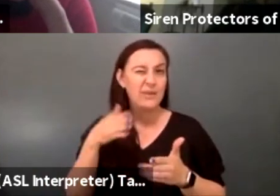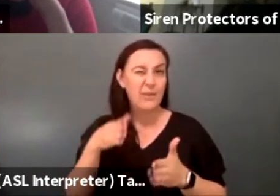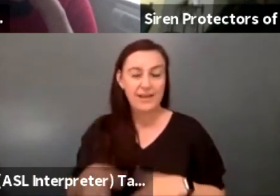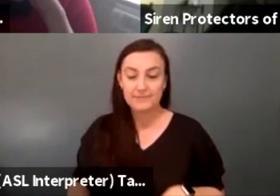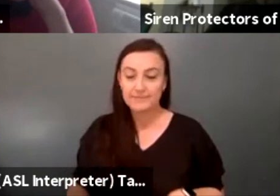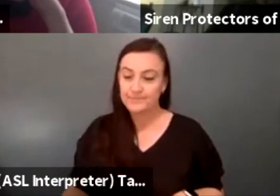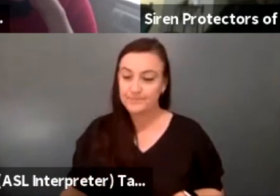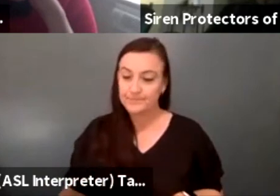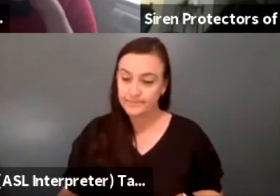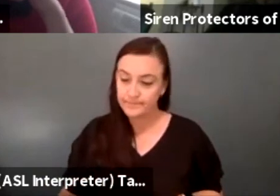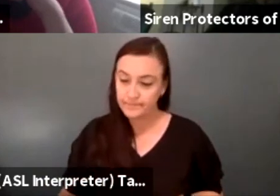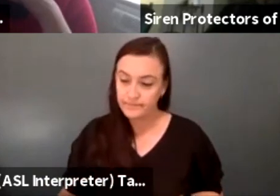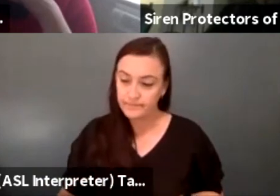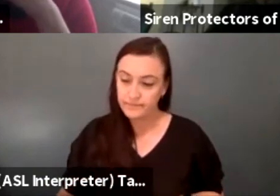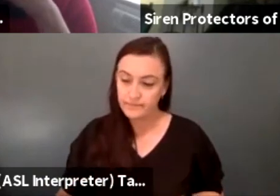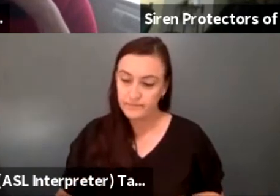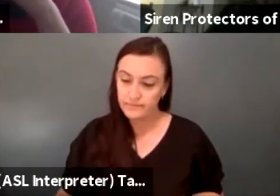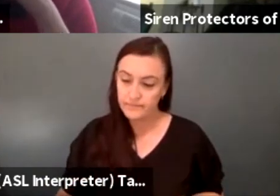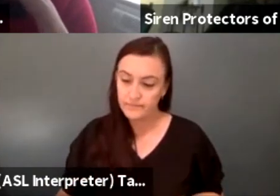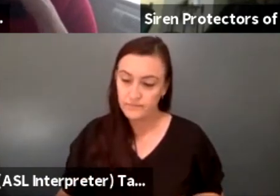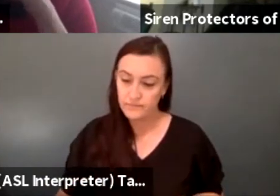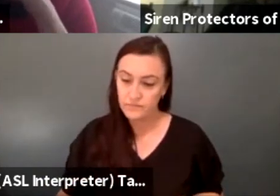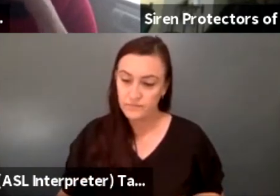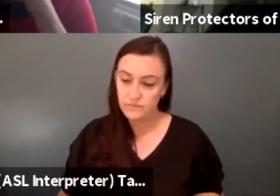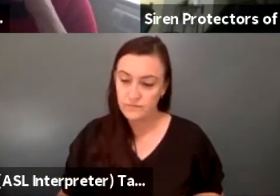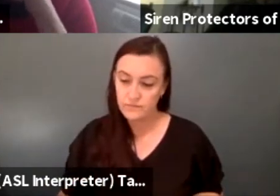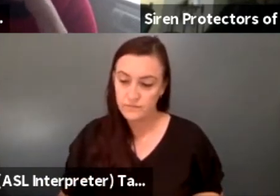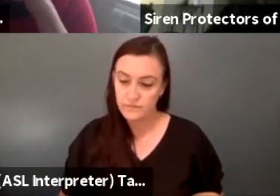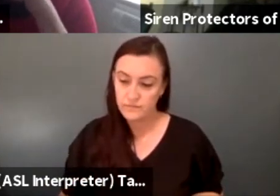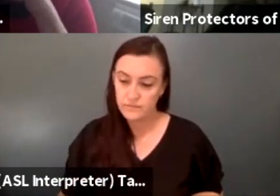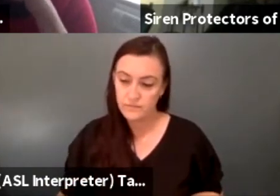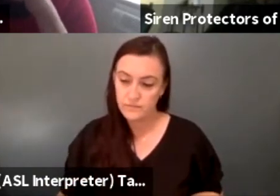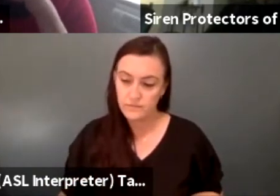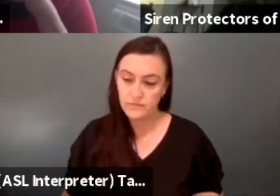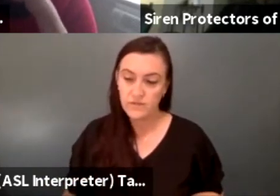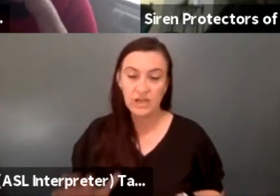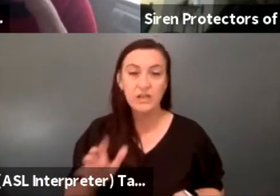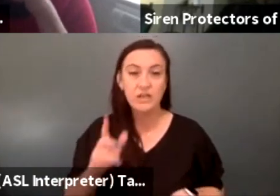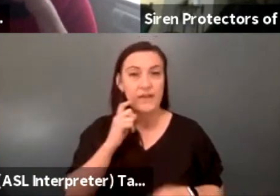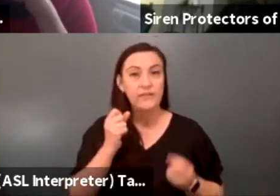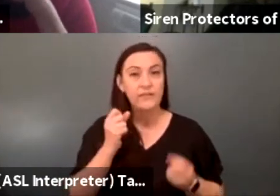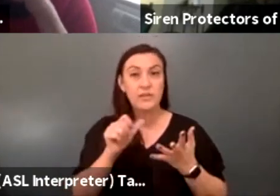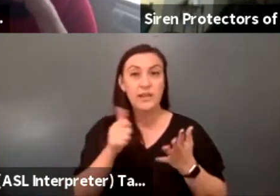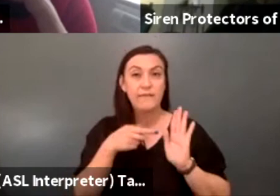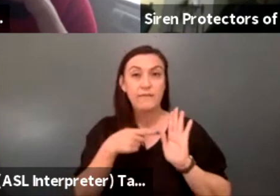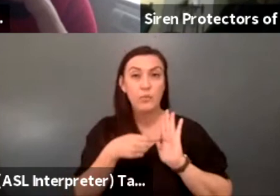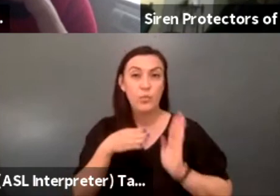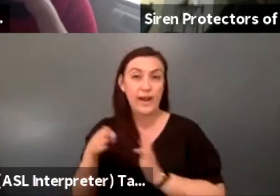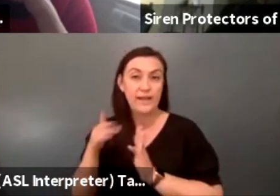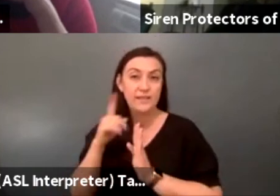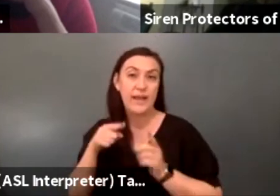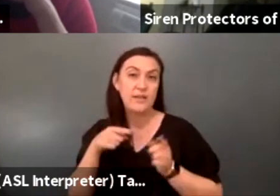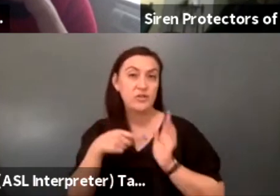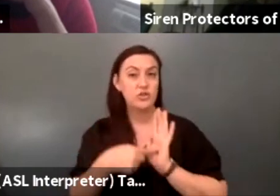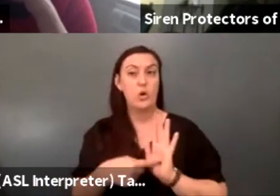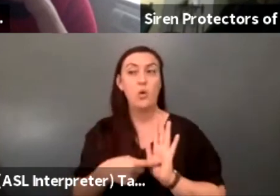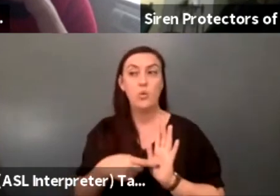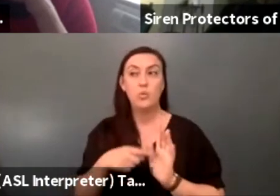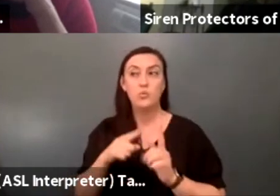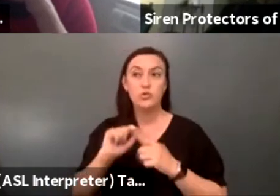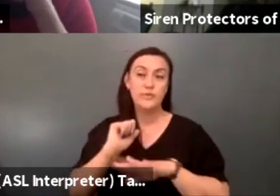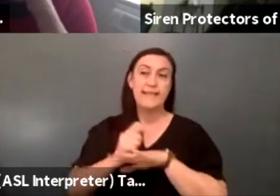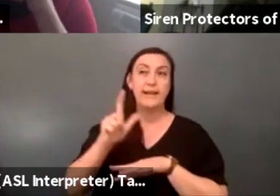So I think there are a lot of movements underway that will show other ways to do governance structure,